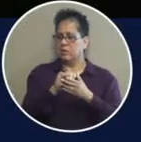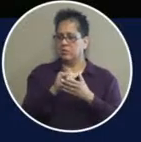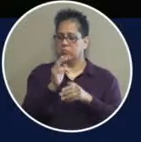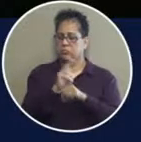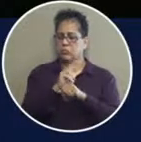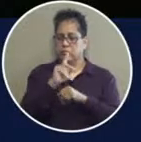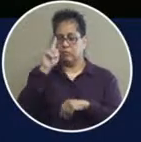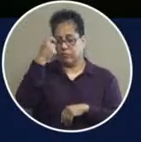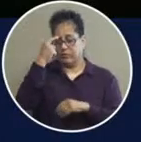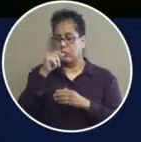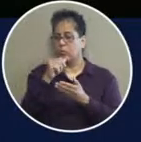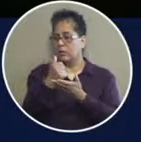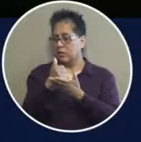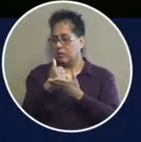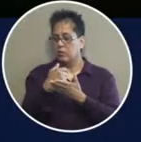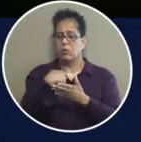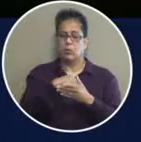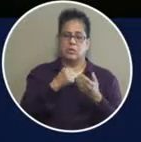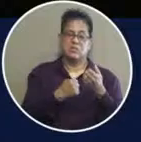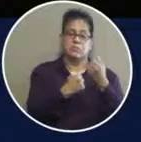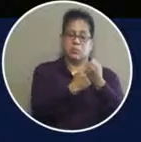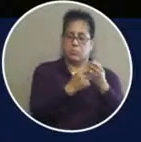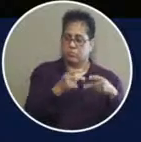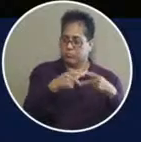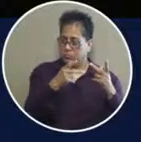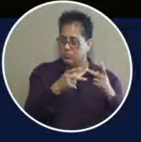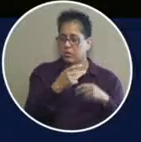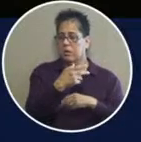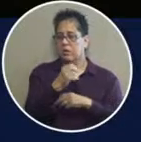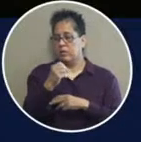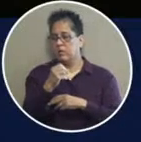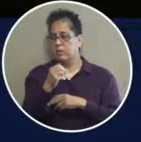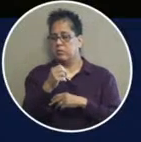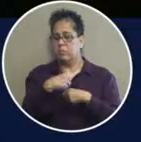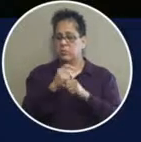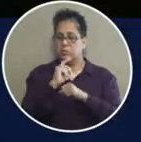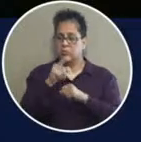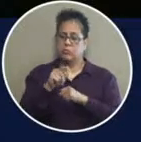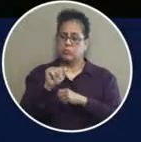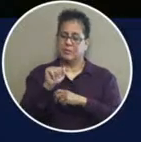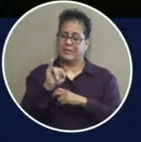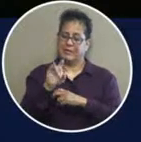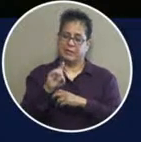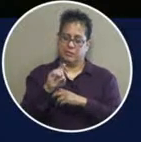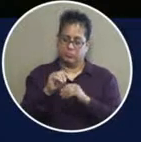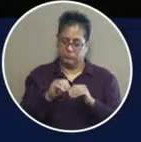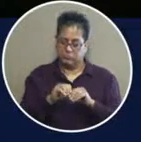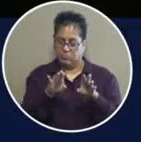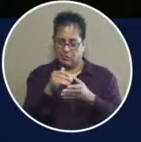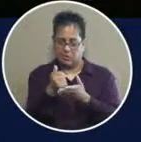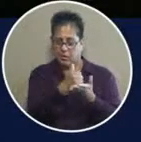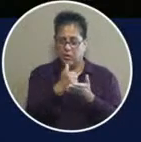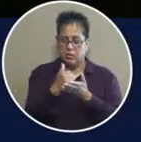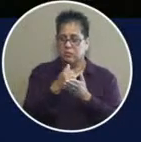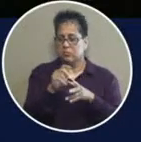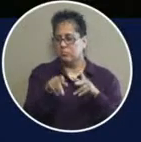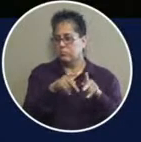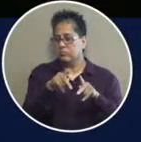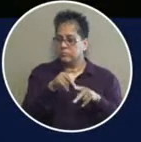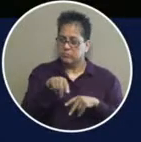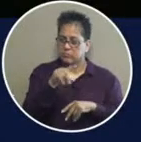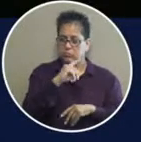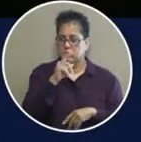aid. We support their proposal today and stand ready to make sure this aid goes to those in most need efficiently and